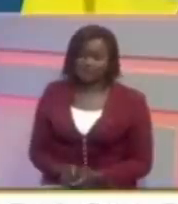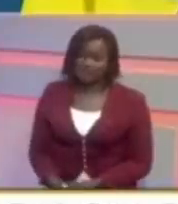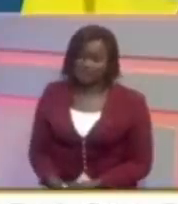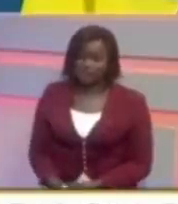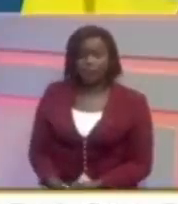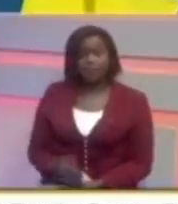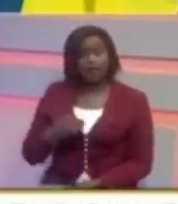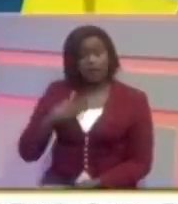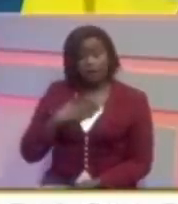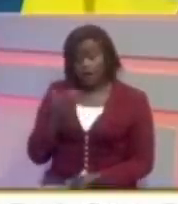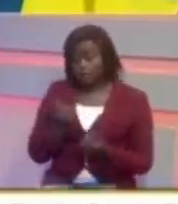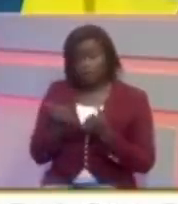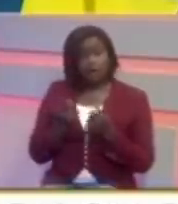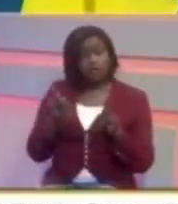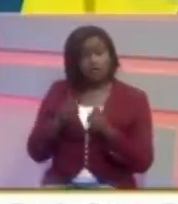Micah also knocked